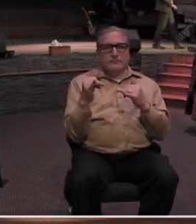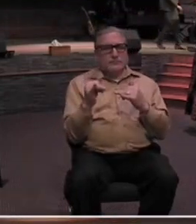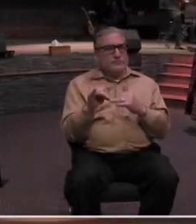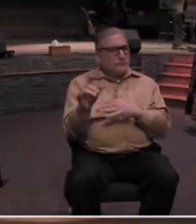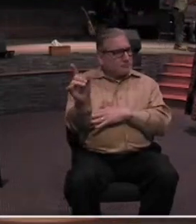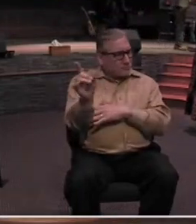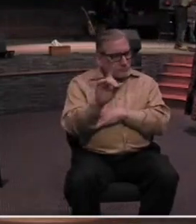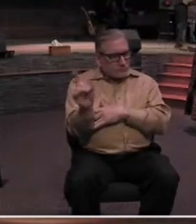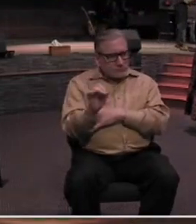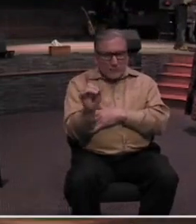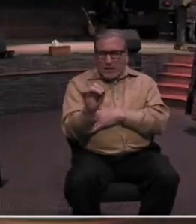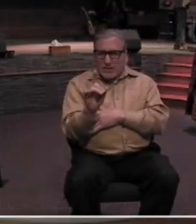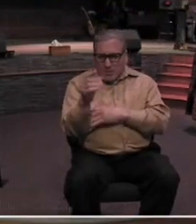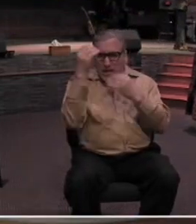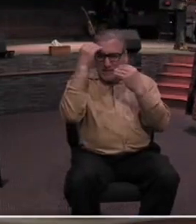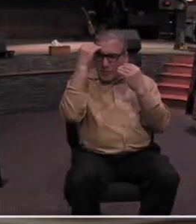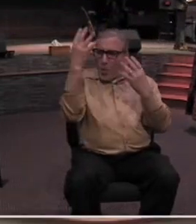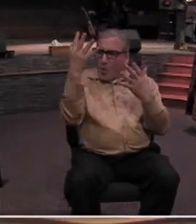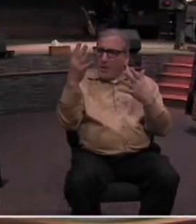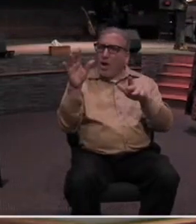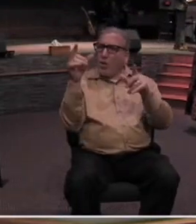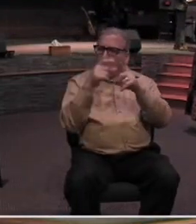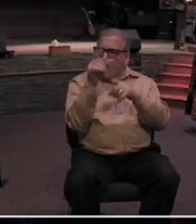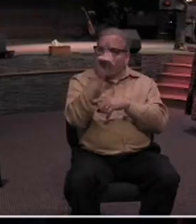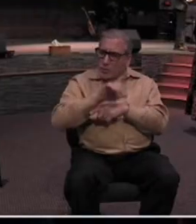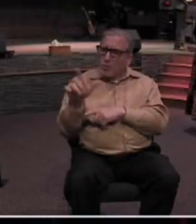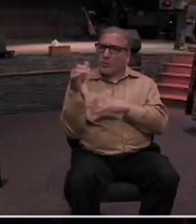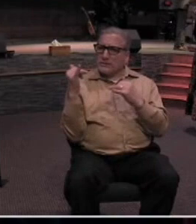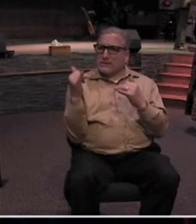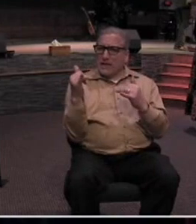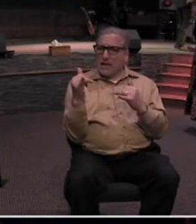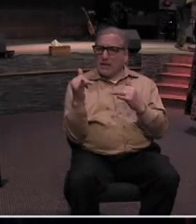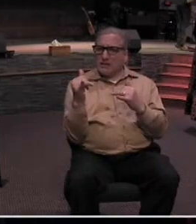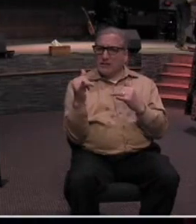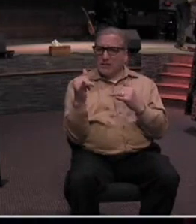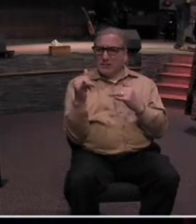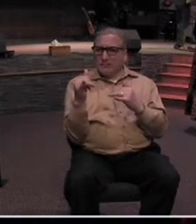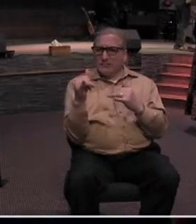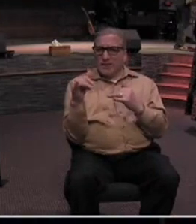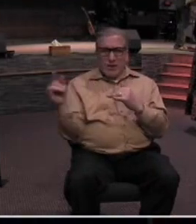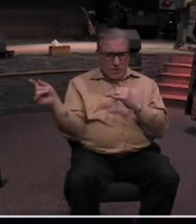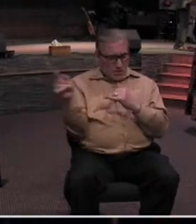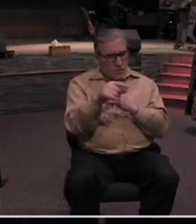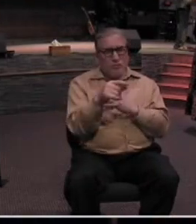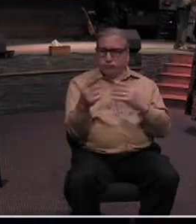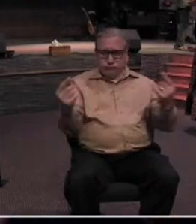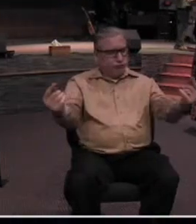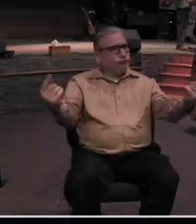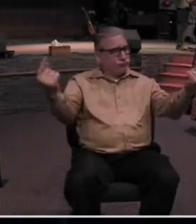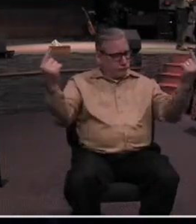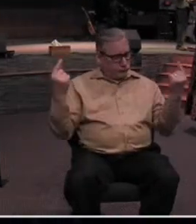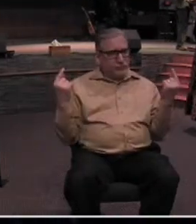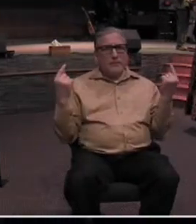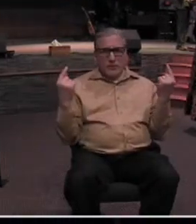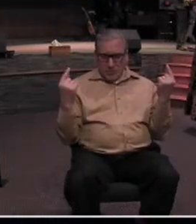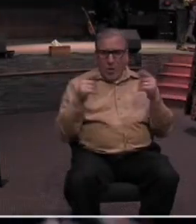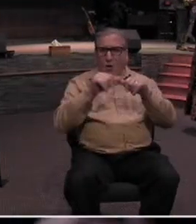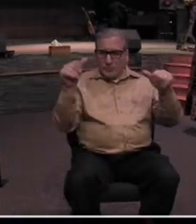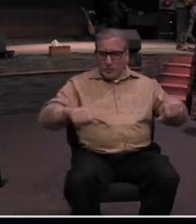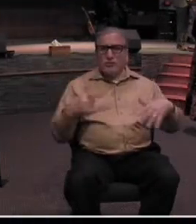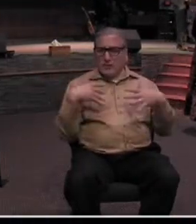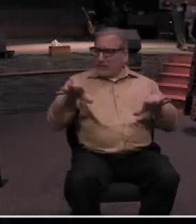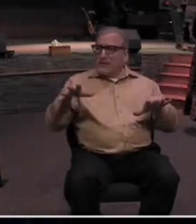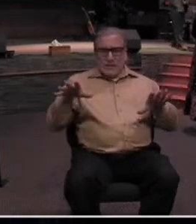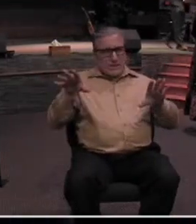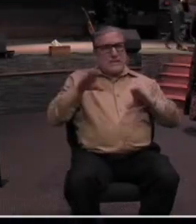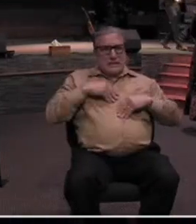Somebody, you obeyed the word of the Lord today. You got out and you came to this altar. And you need to go ahead and claim your